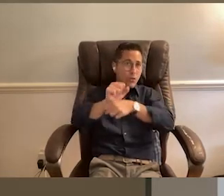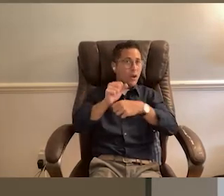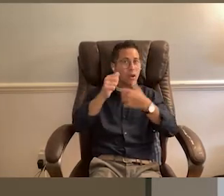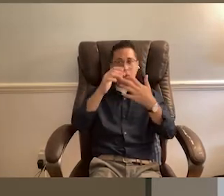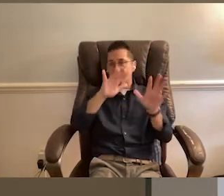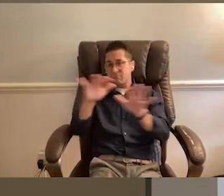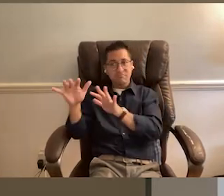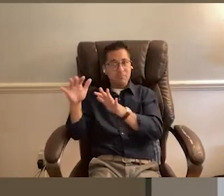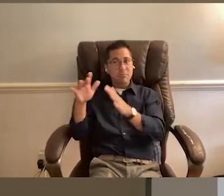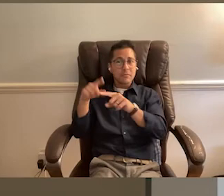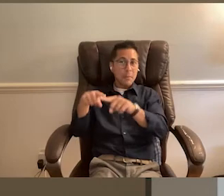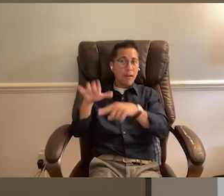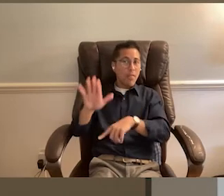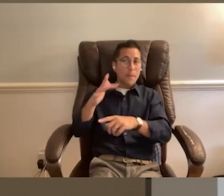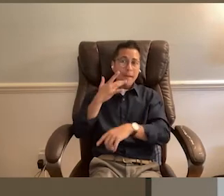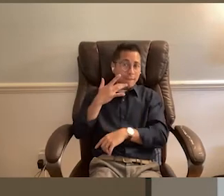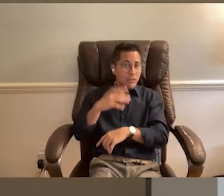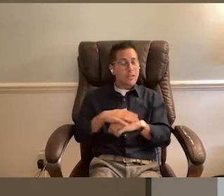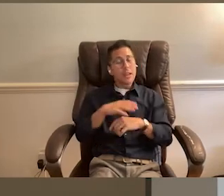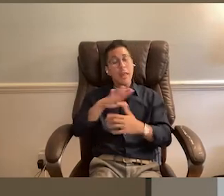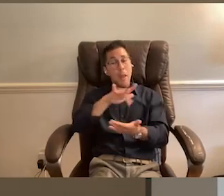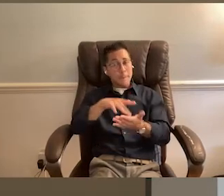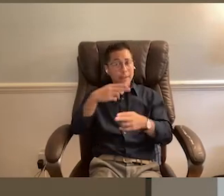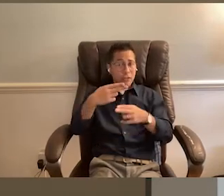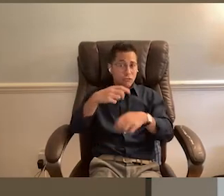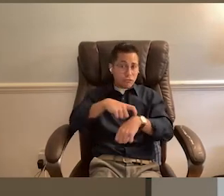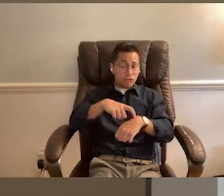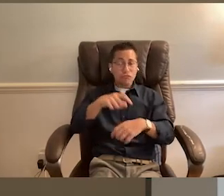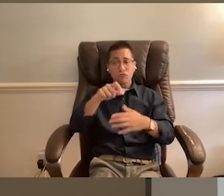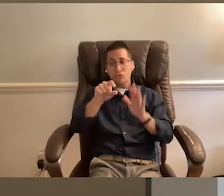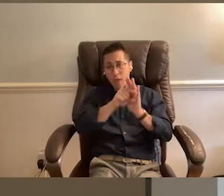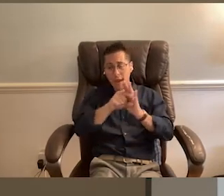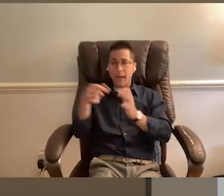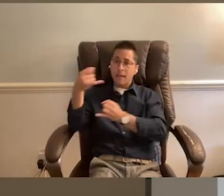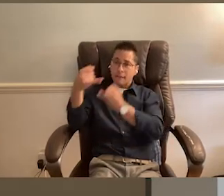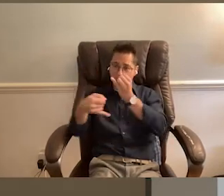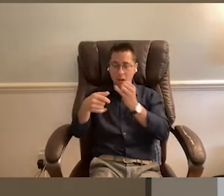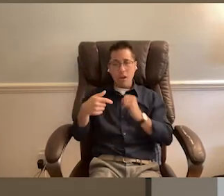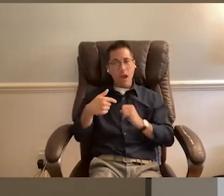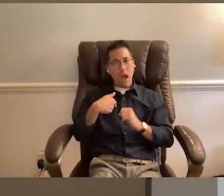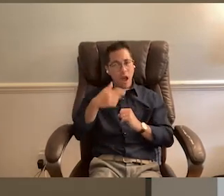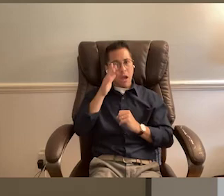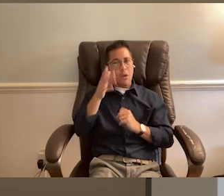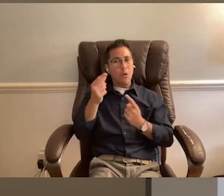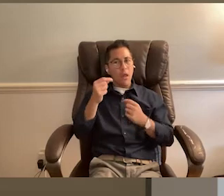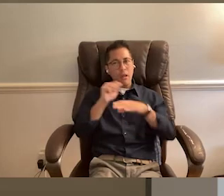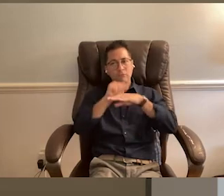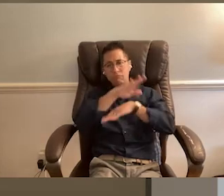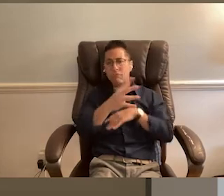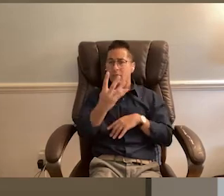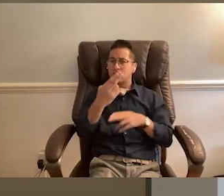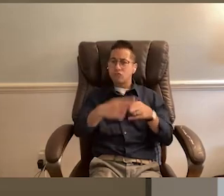professor and say, hey, I talked with the student, this is what they're interested in. Does this sound good to you? Because some of the professors, even though they've accepted the student into their class,